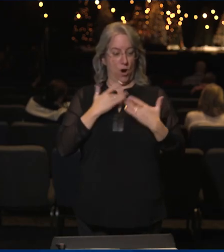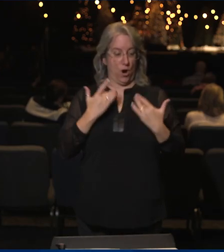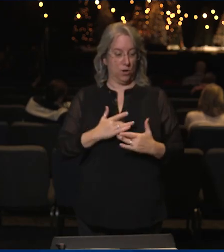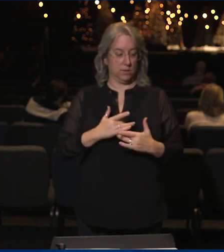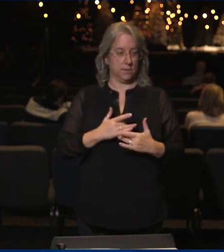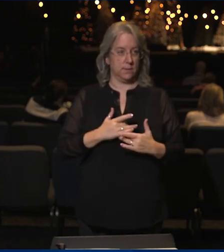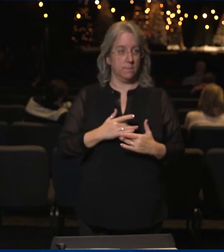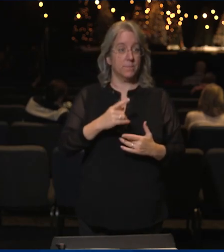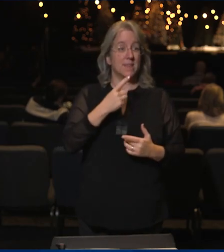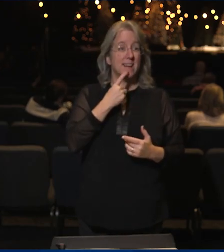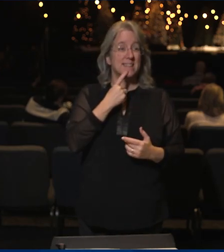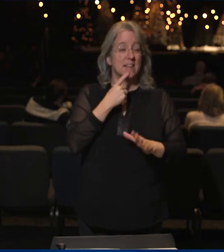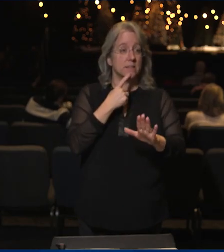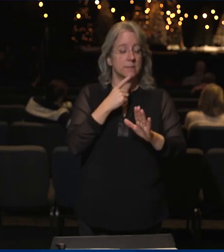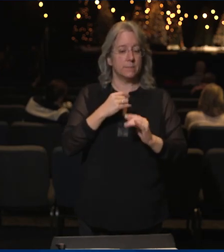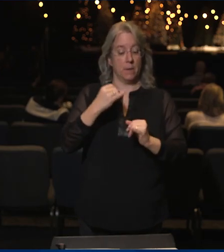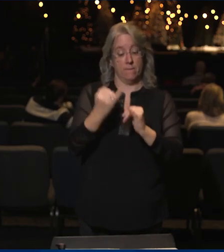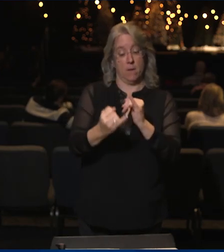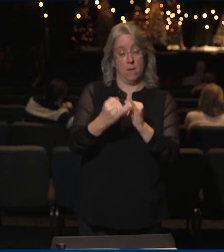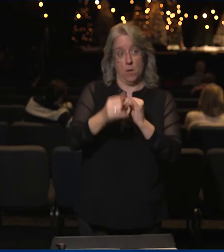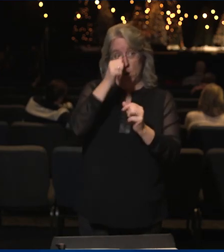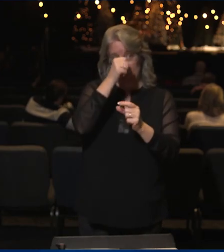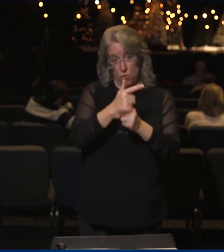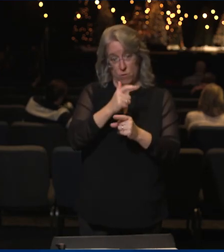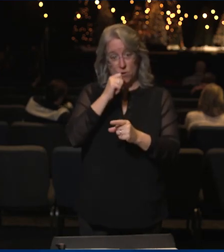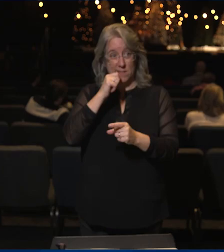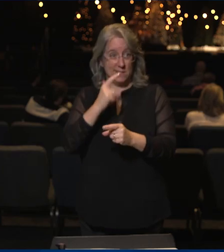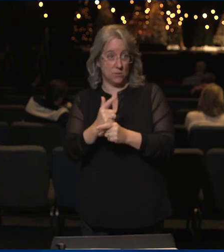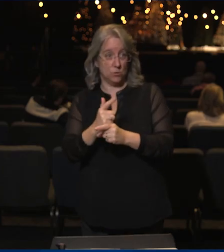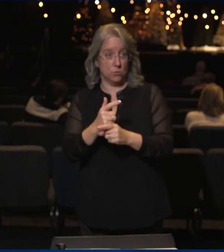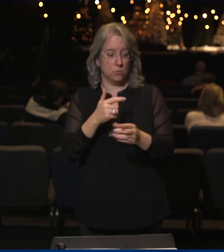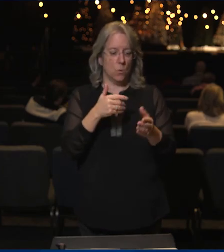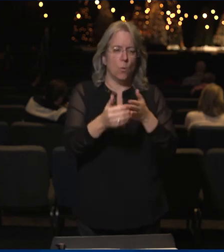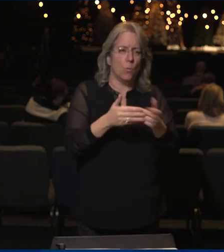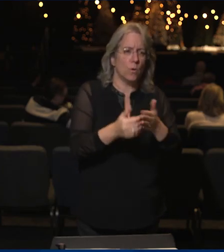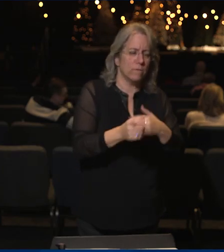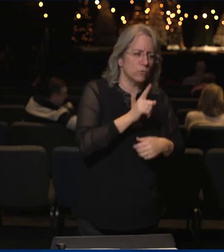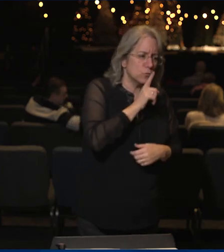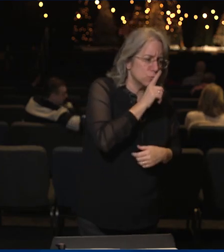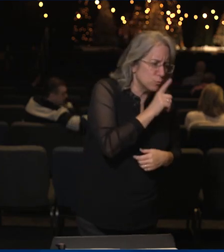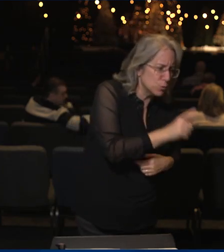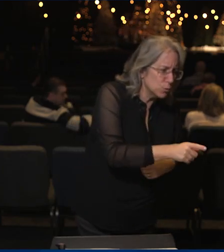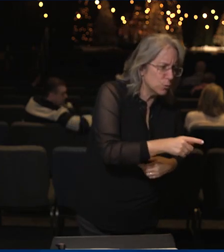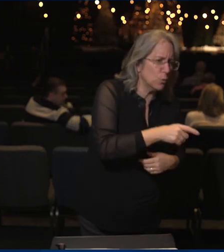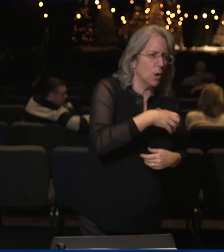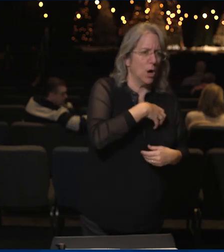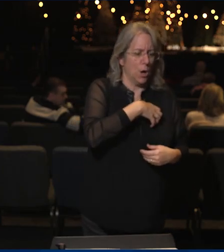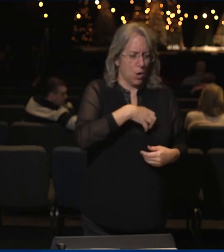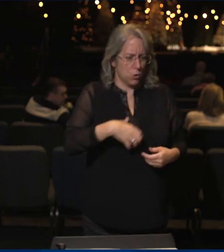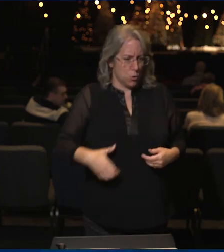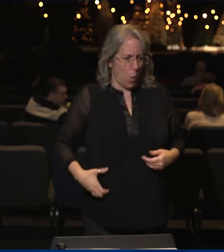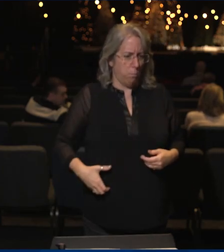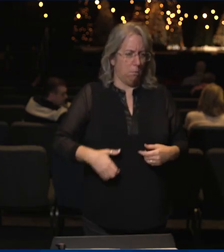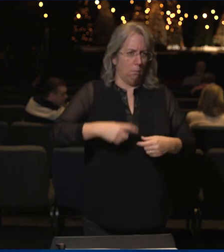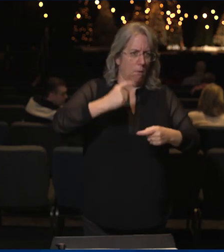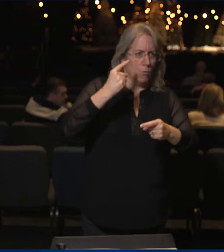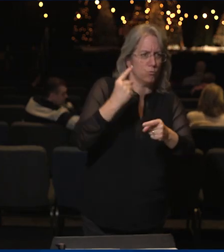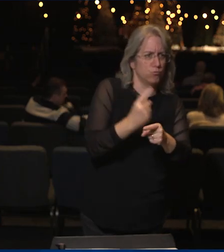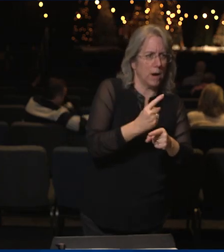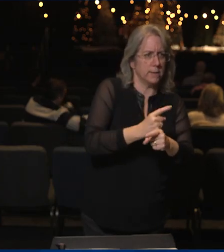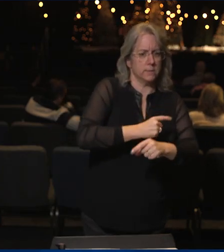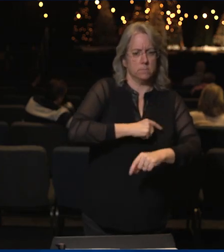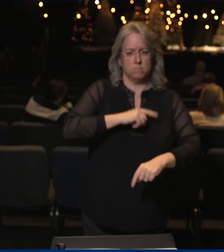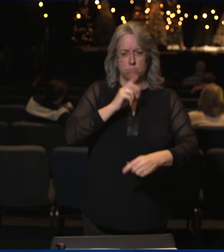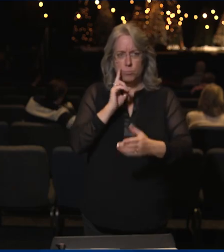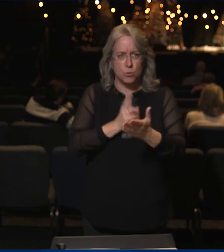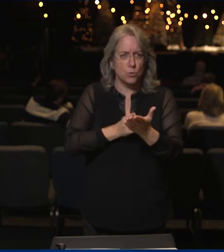"Finally, brothers and sisters, whatever is true, whatever is noble, whatever is right, whatever is